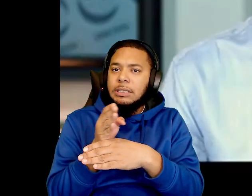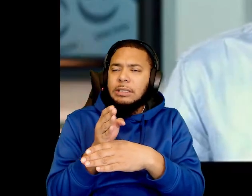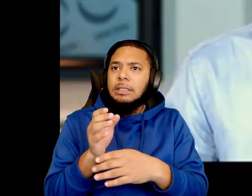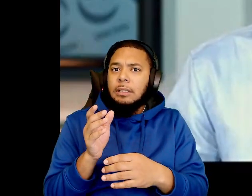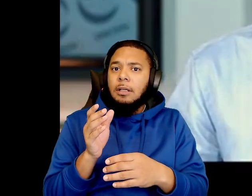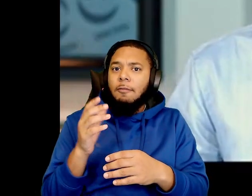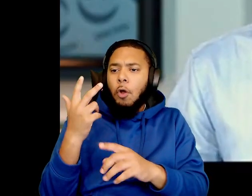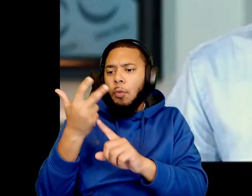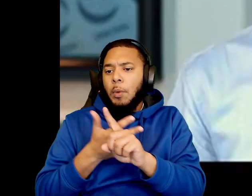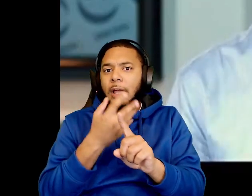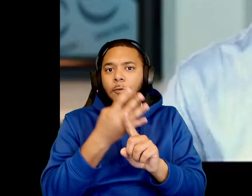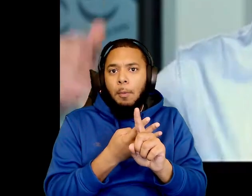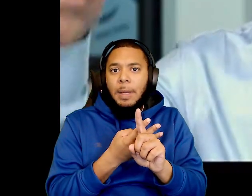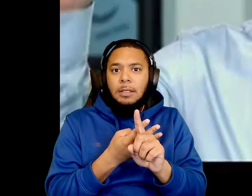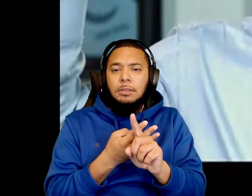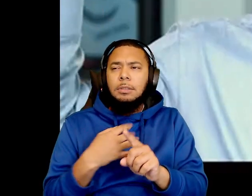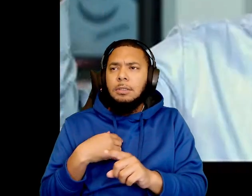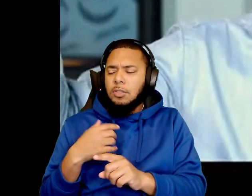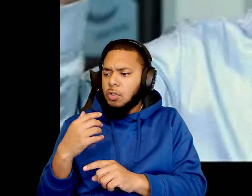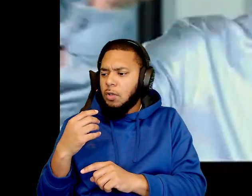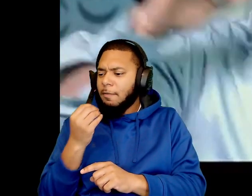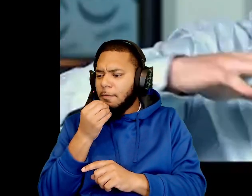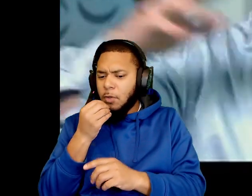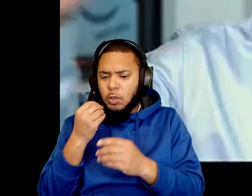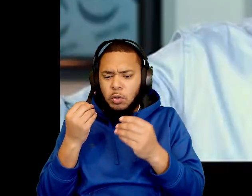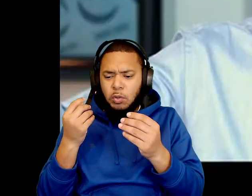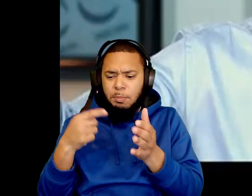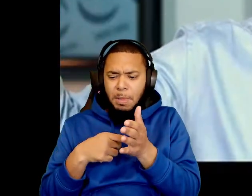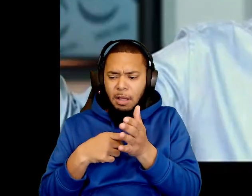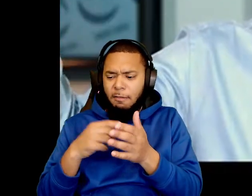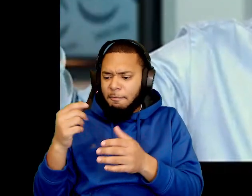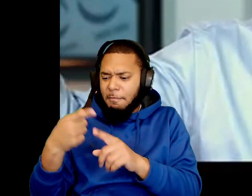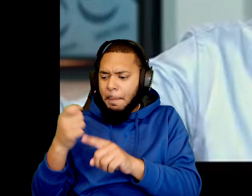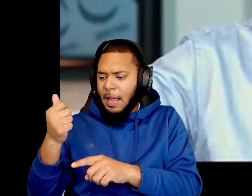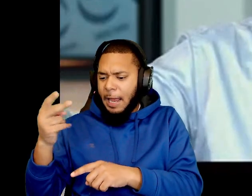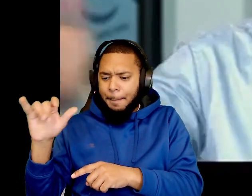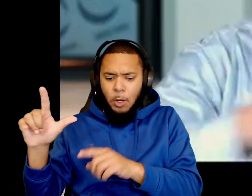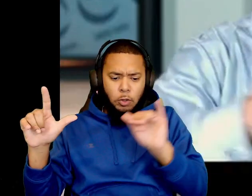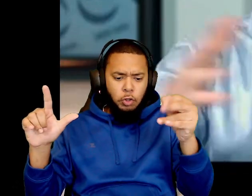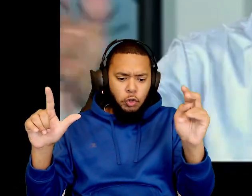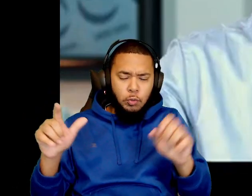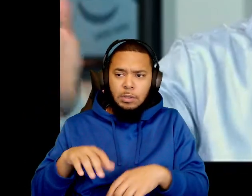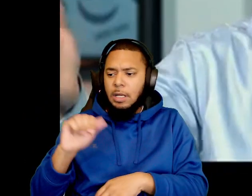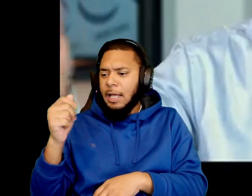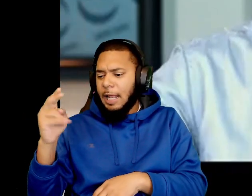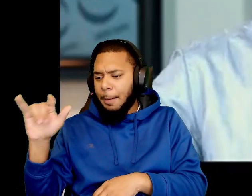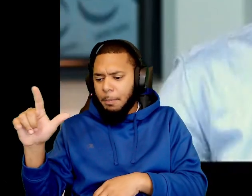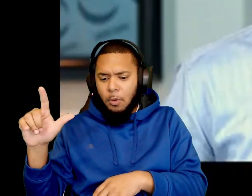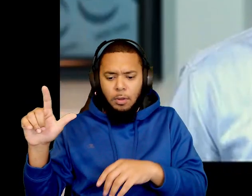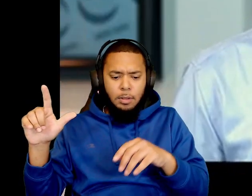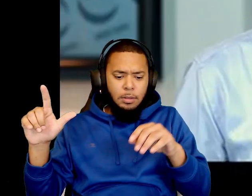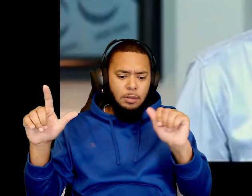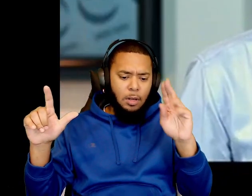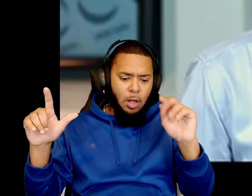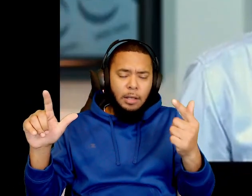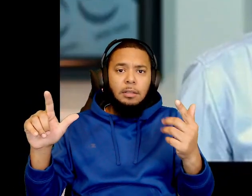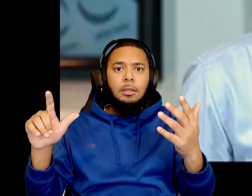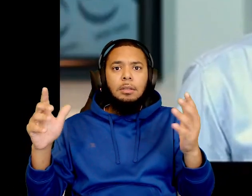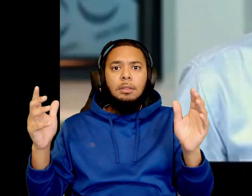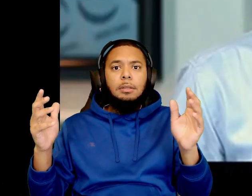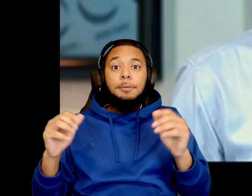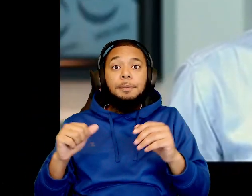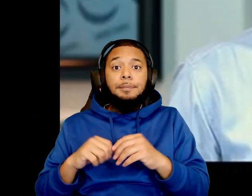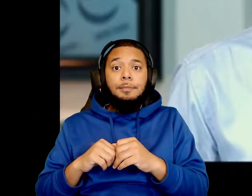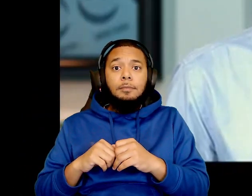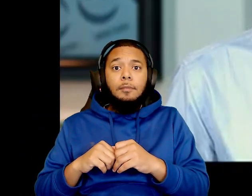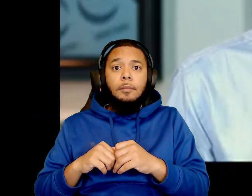spend on groceries April through June or April through August, and then you can divide out by the number of months of data you